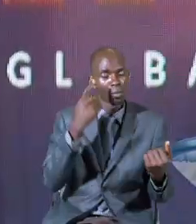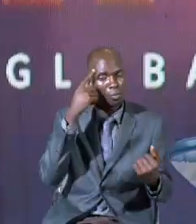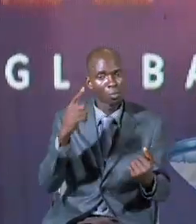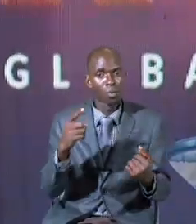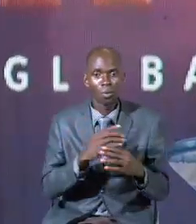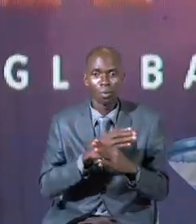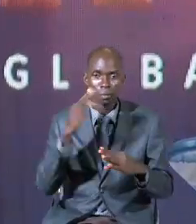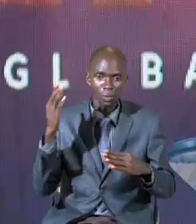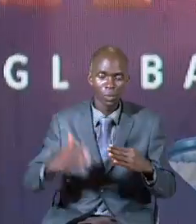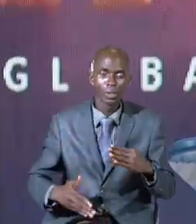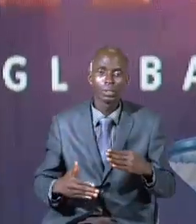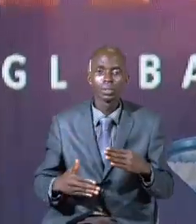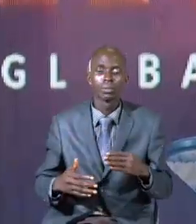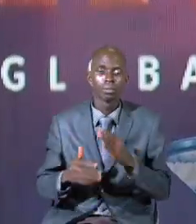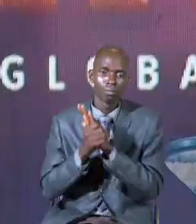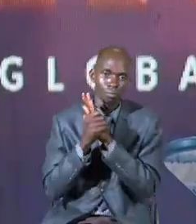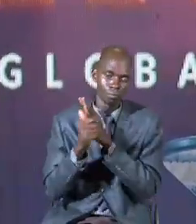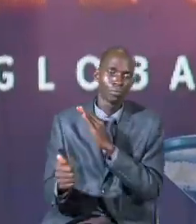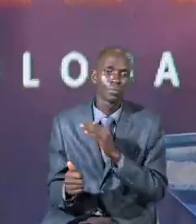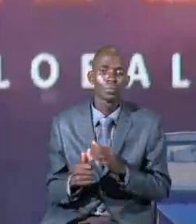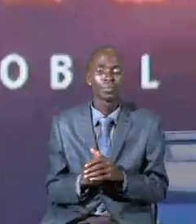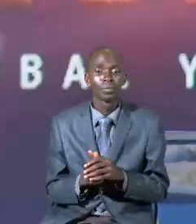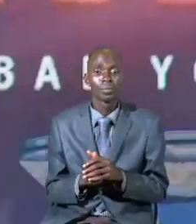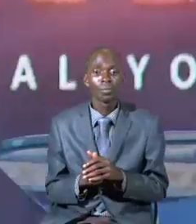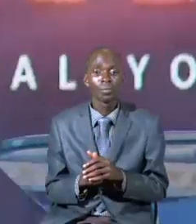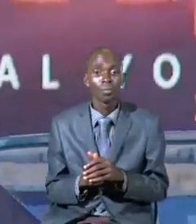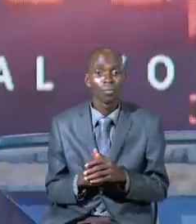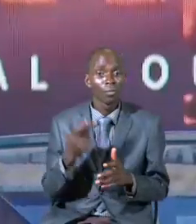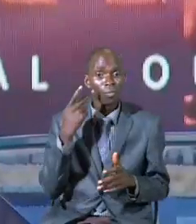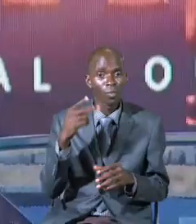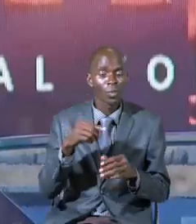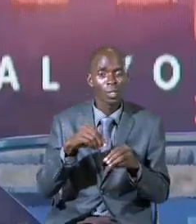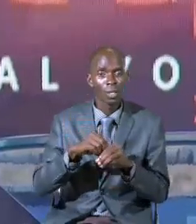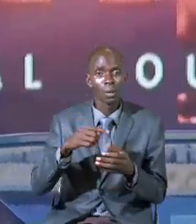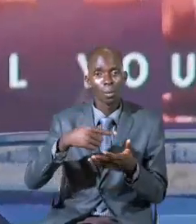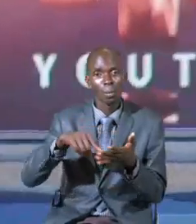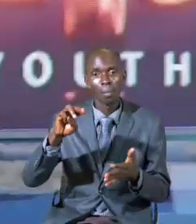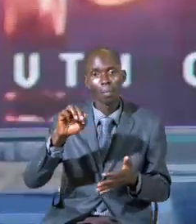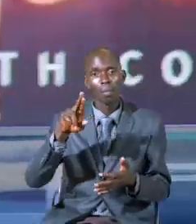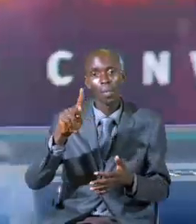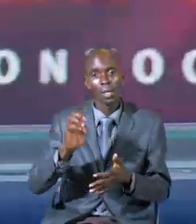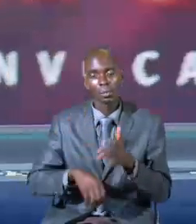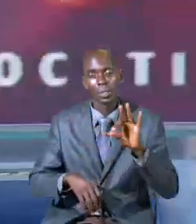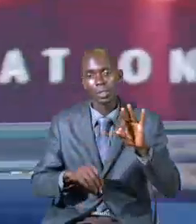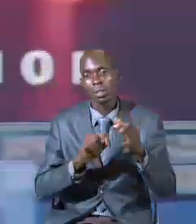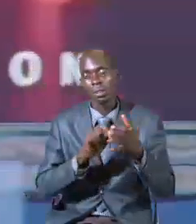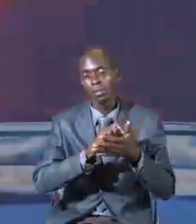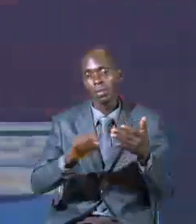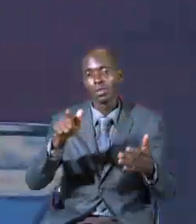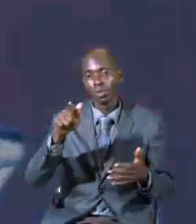chapter 9, verse 23. Jesus said unto him. Unto who?